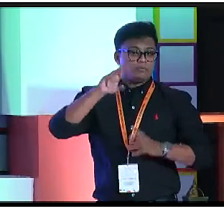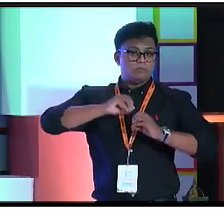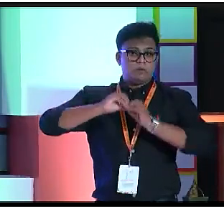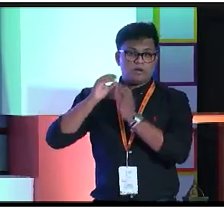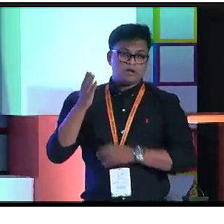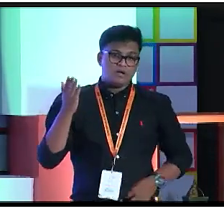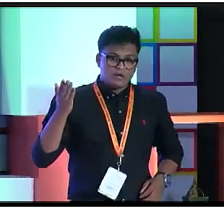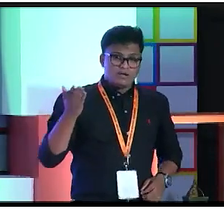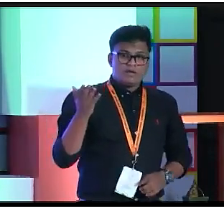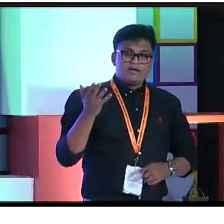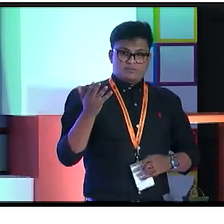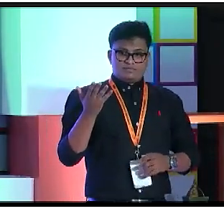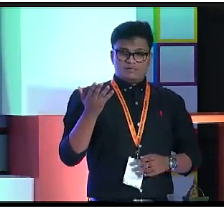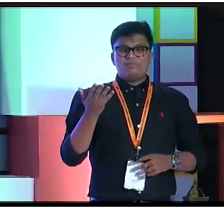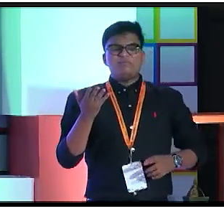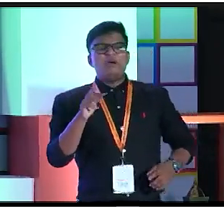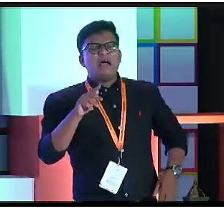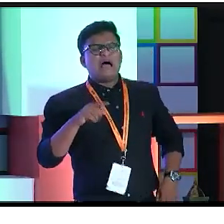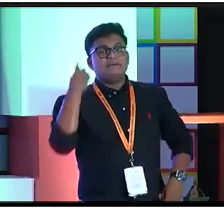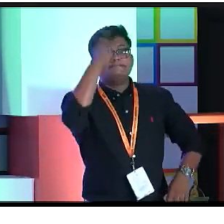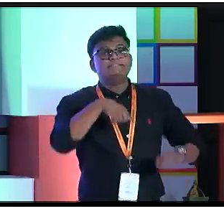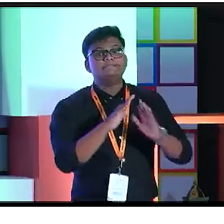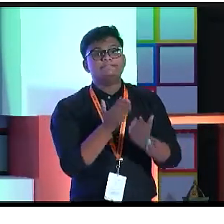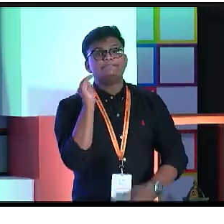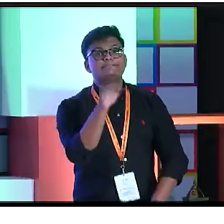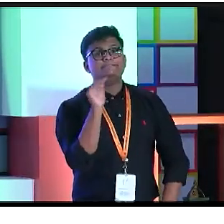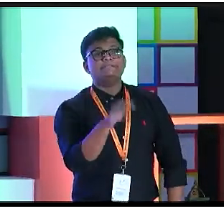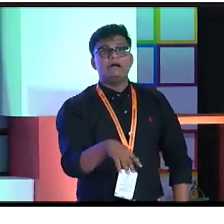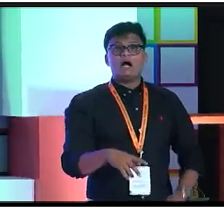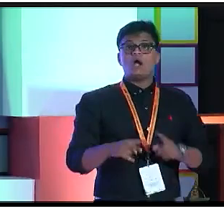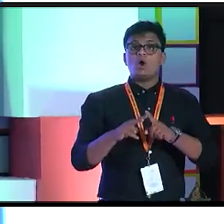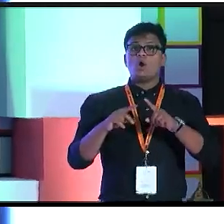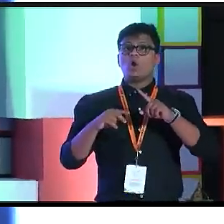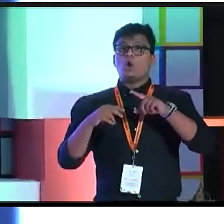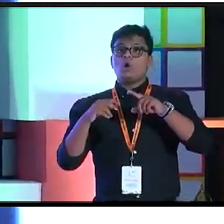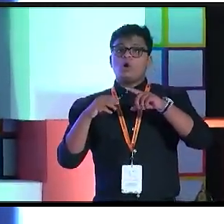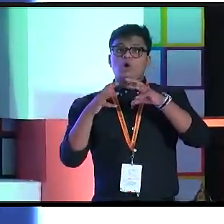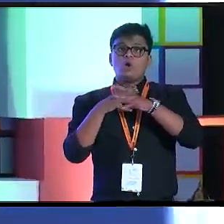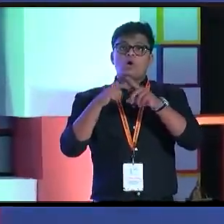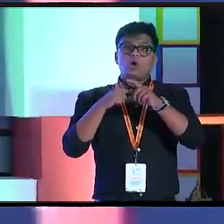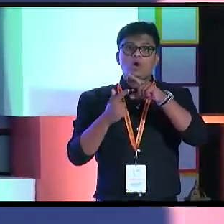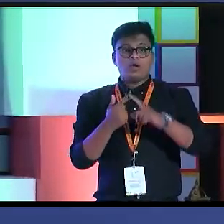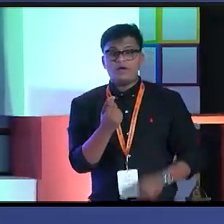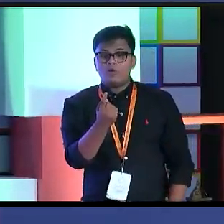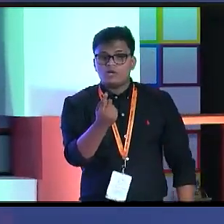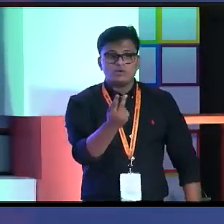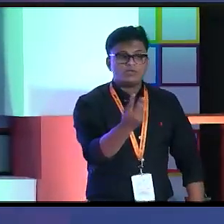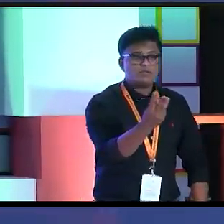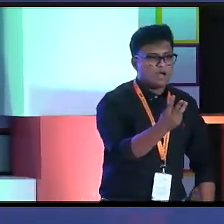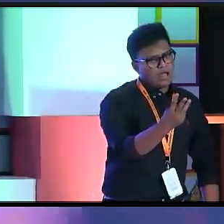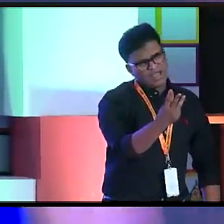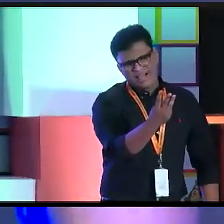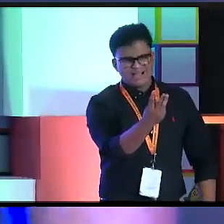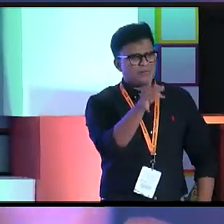And that is not Facebook updates and tweets and all that. And just if you count that, we've probably done already 1.3 billion, right? But the real